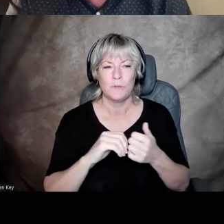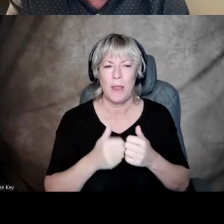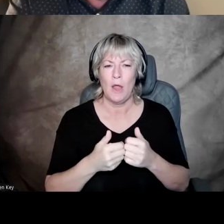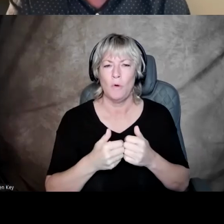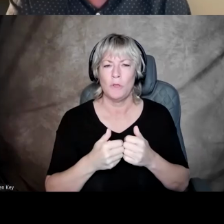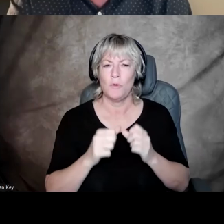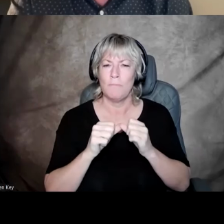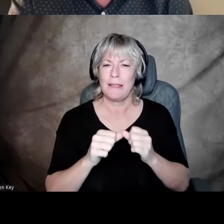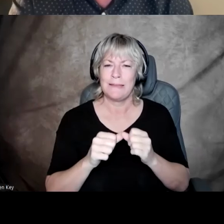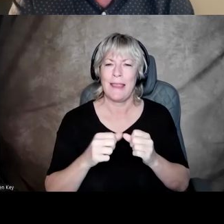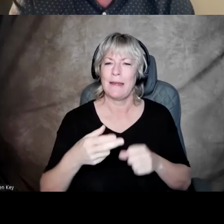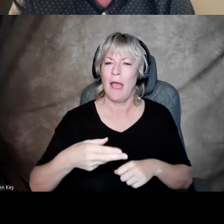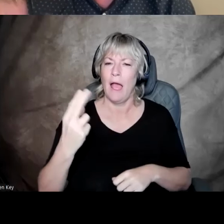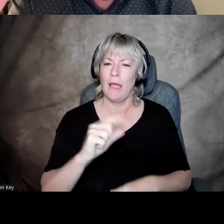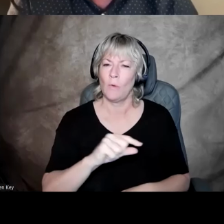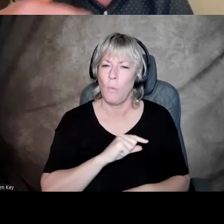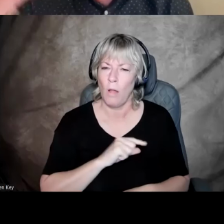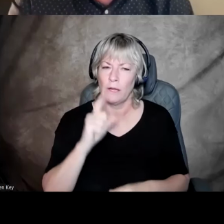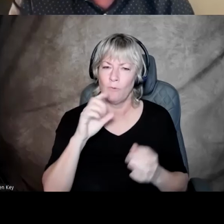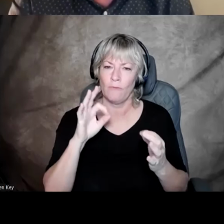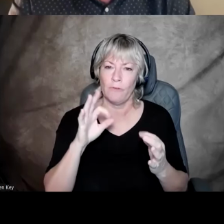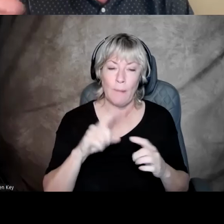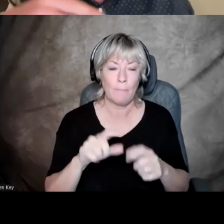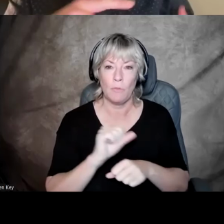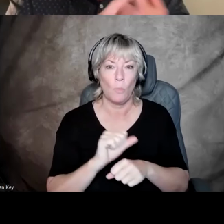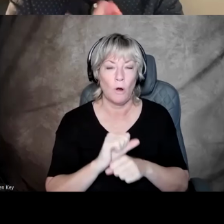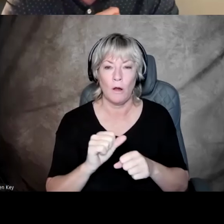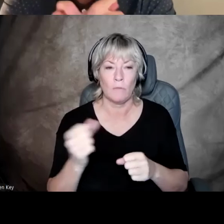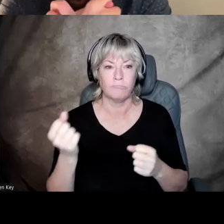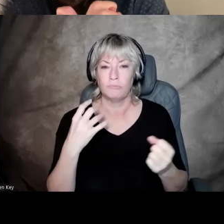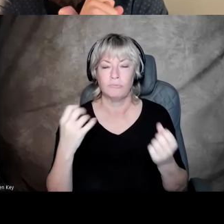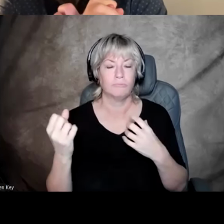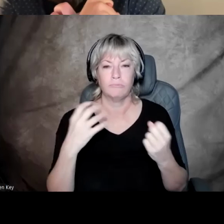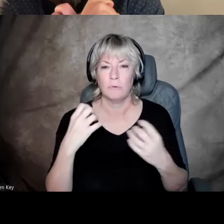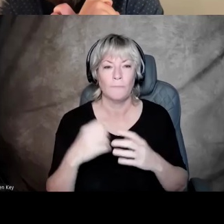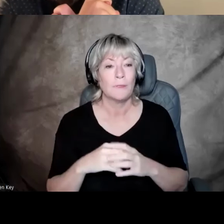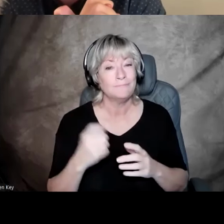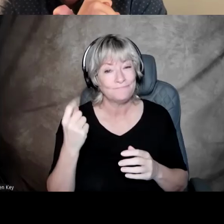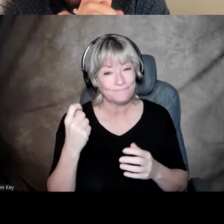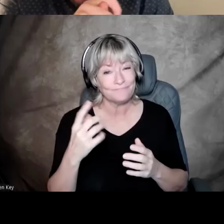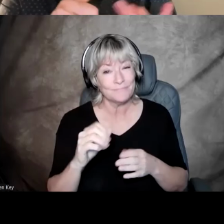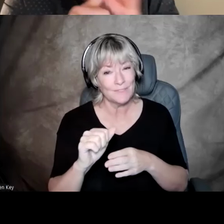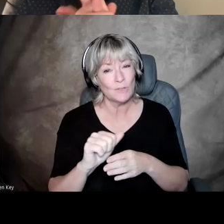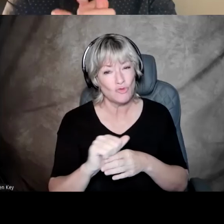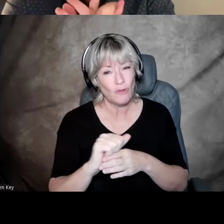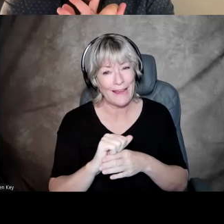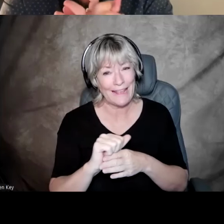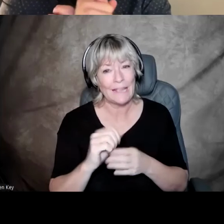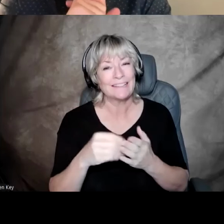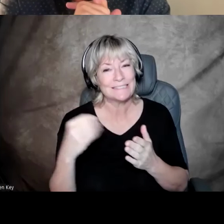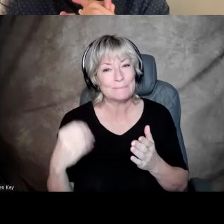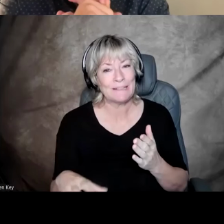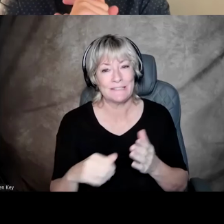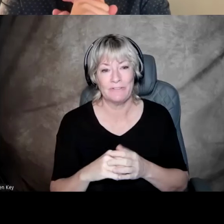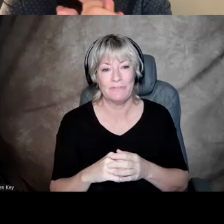training and feedback when we're trying to do so much work? And the problem is it's expensive to do really good training with experts. There's just not a lot